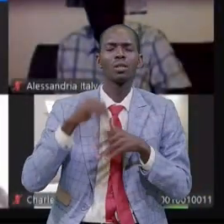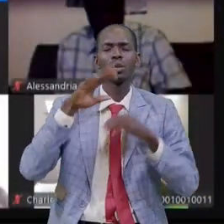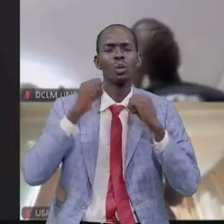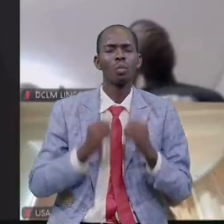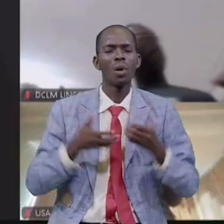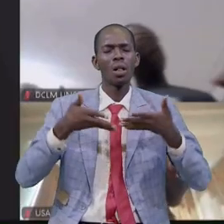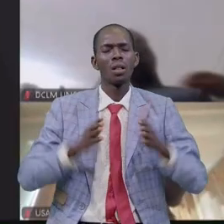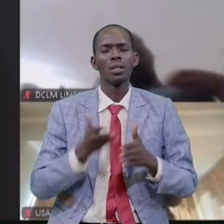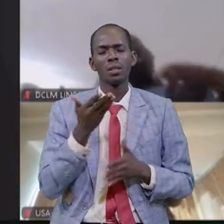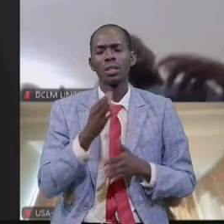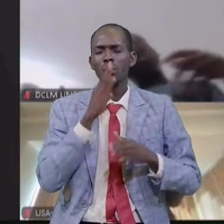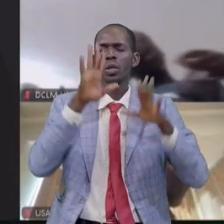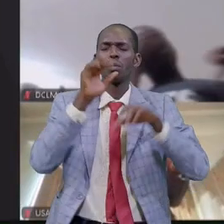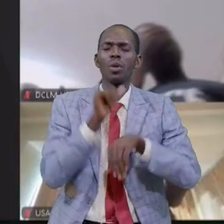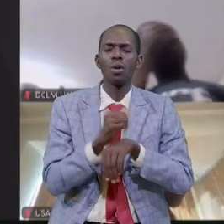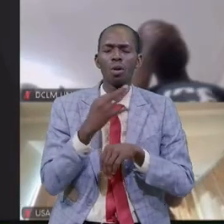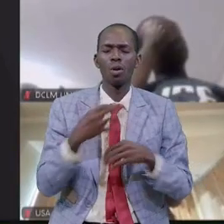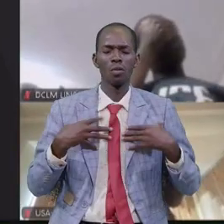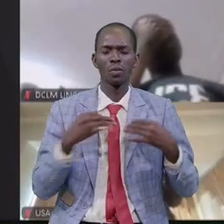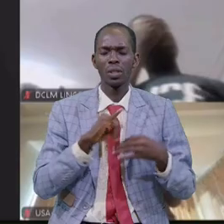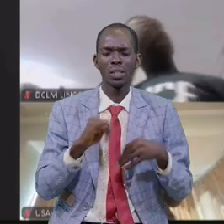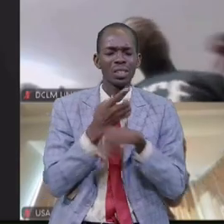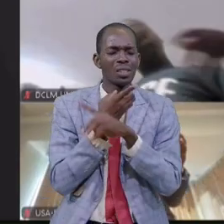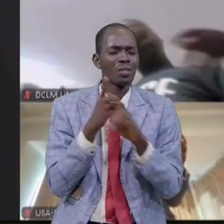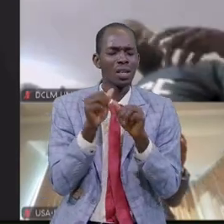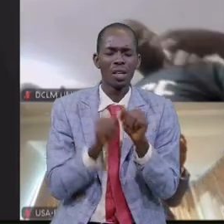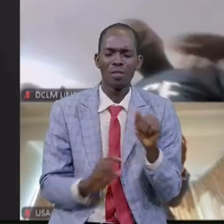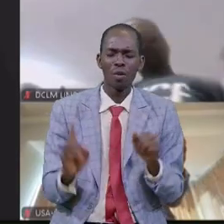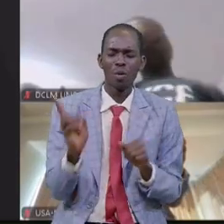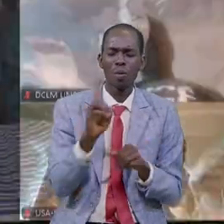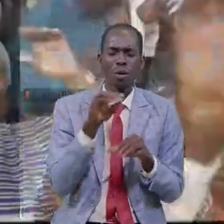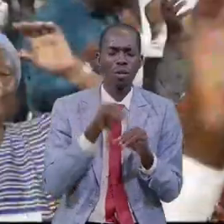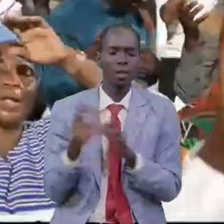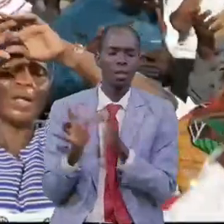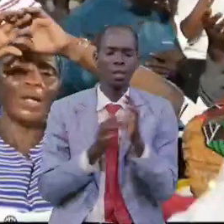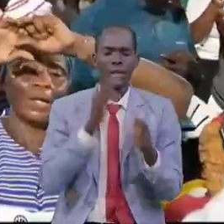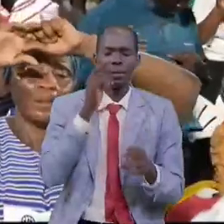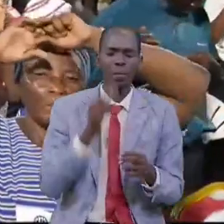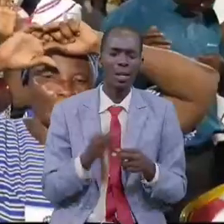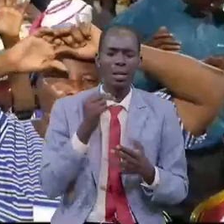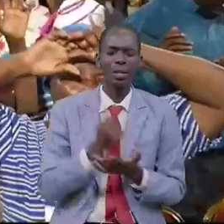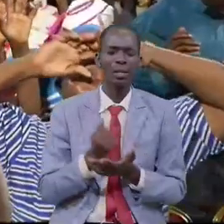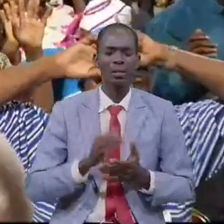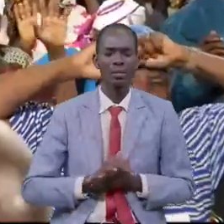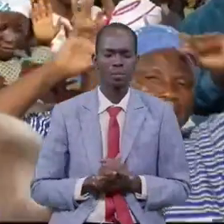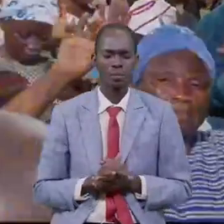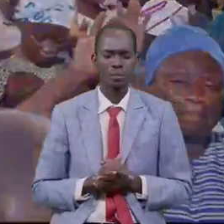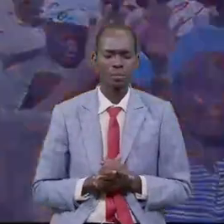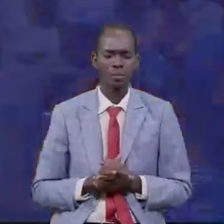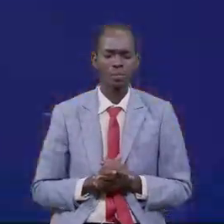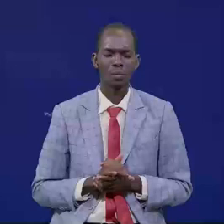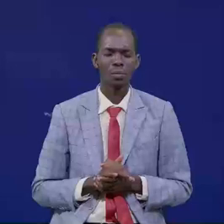healing, deliverance, everywhere in Jesus' name. Au nom de Jésus-Christ.